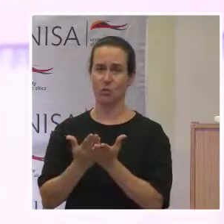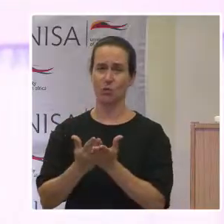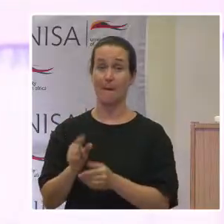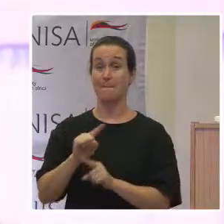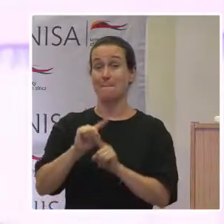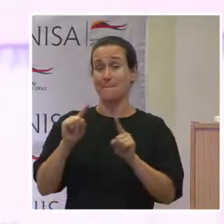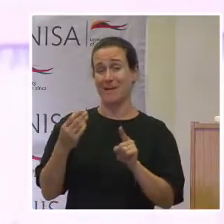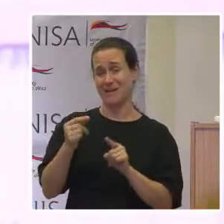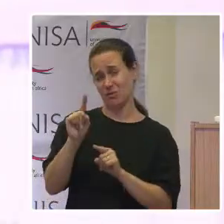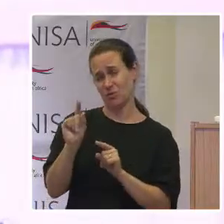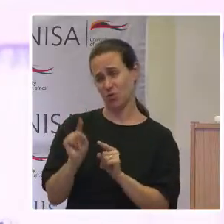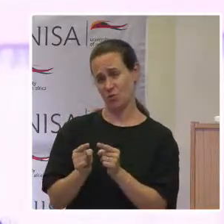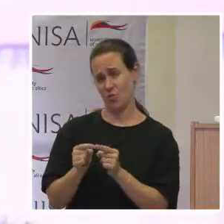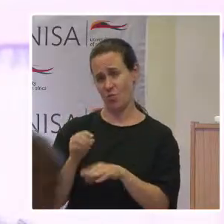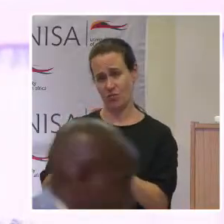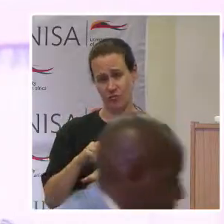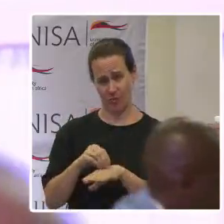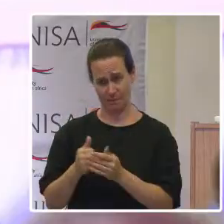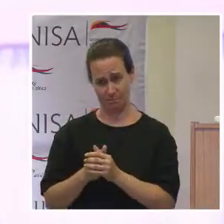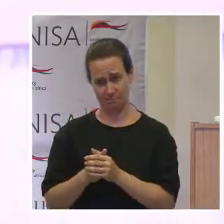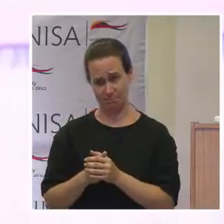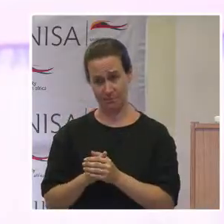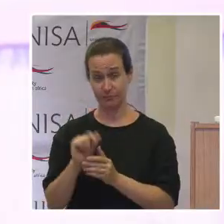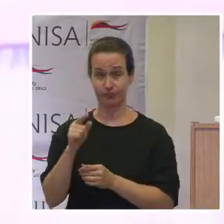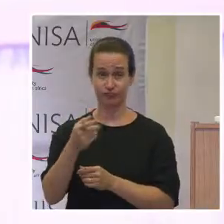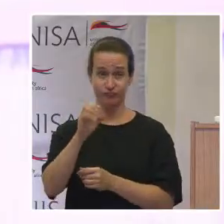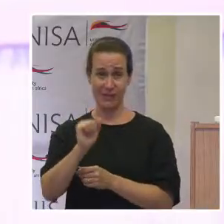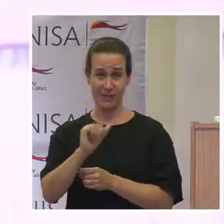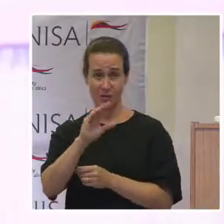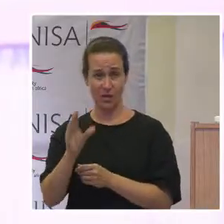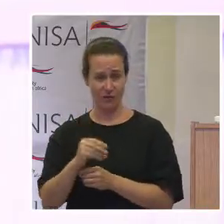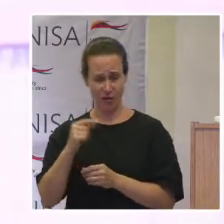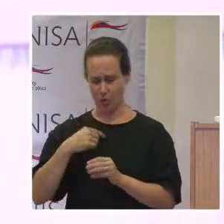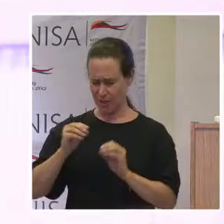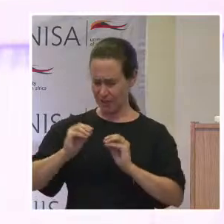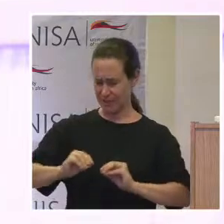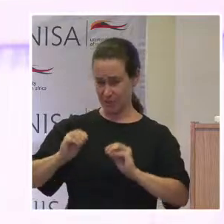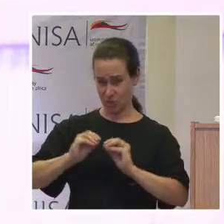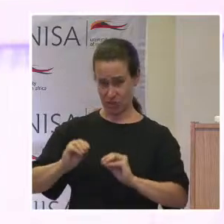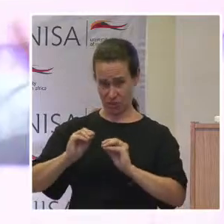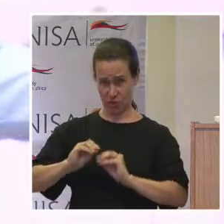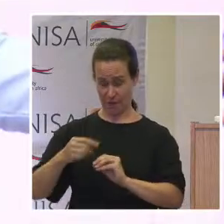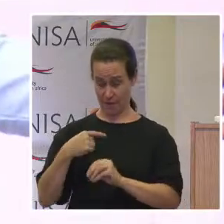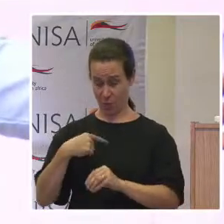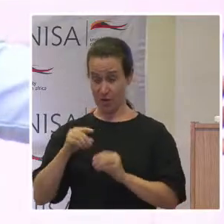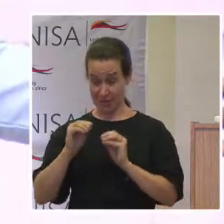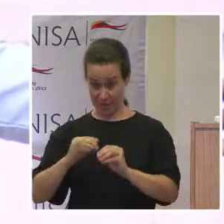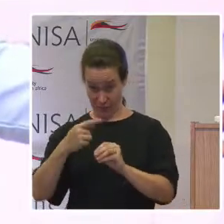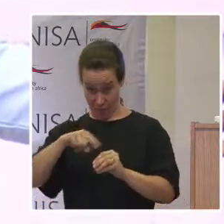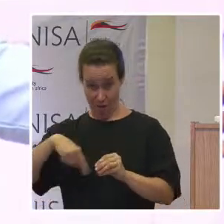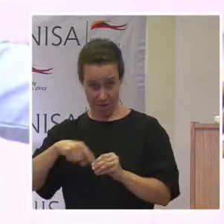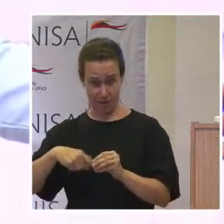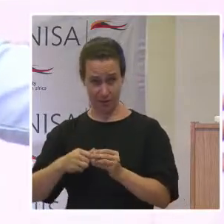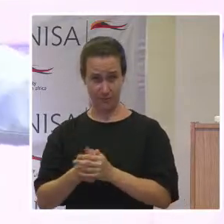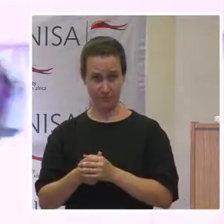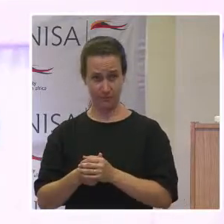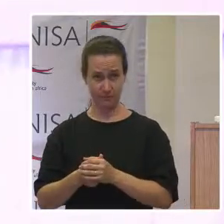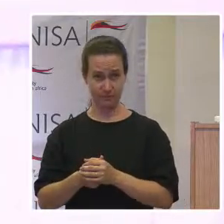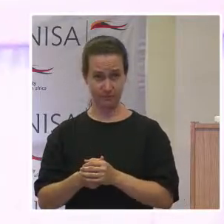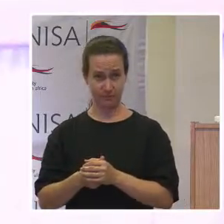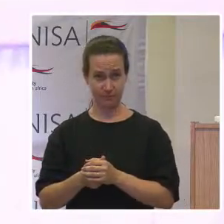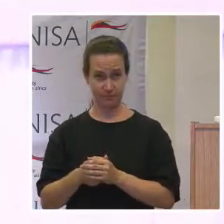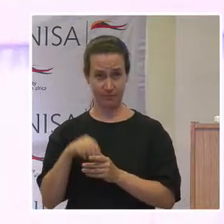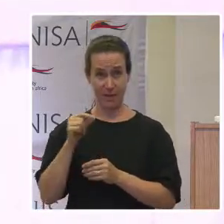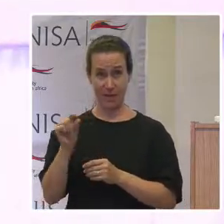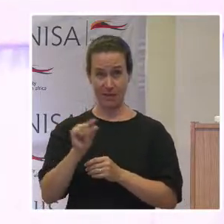problem. In South Africa, we train these pilots for ourselves and for the whole world. As soon